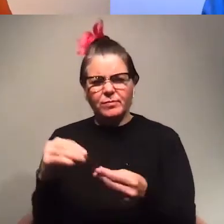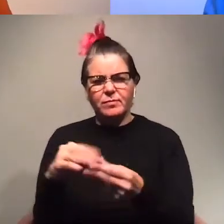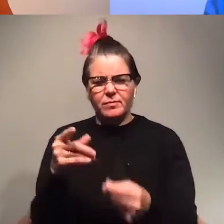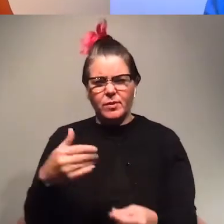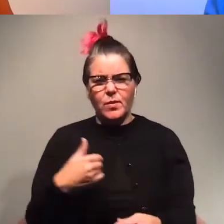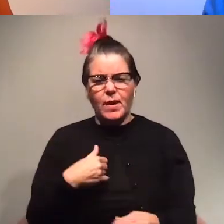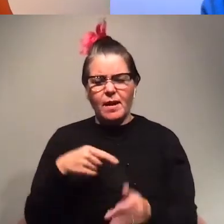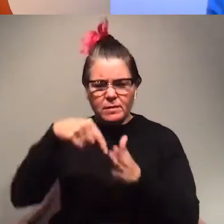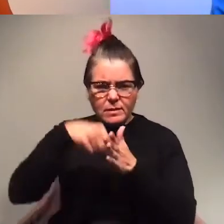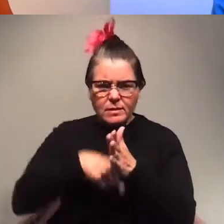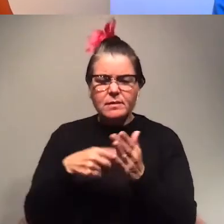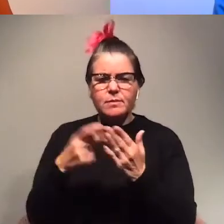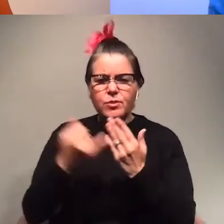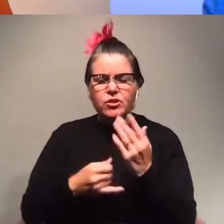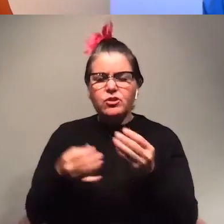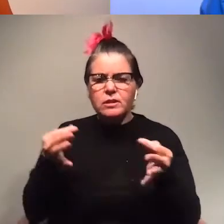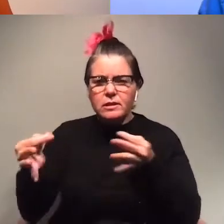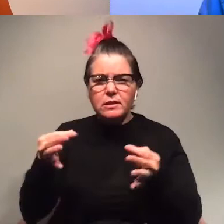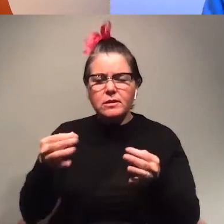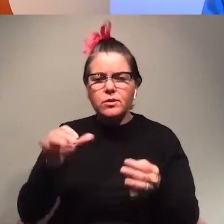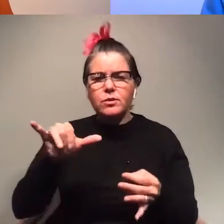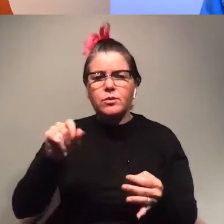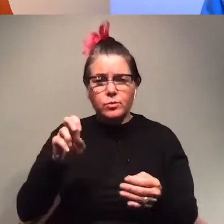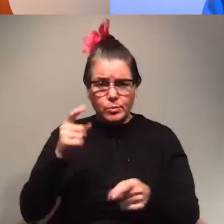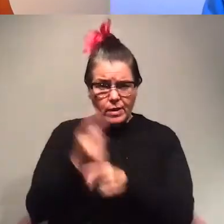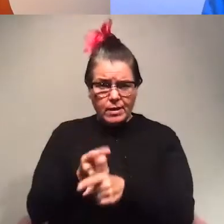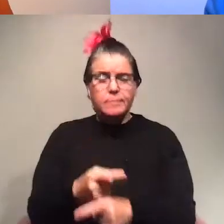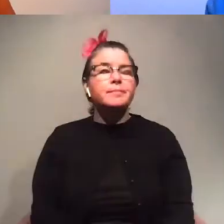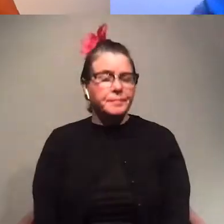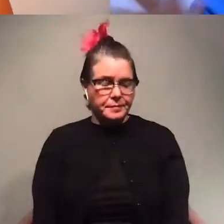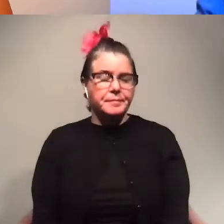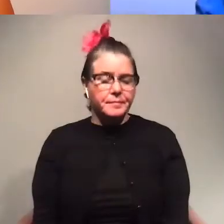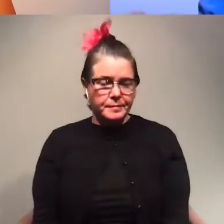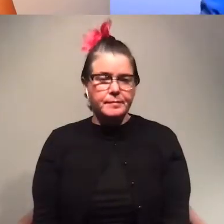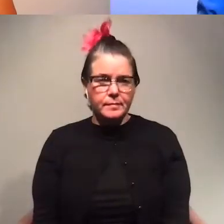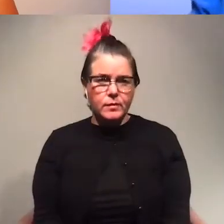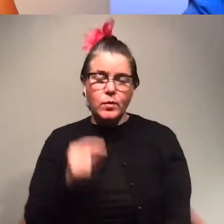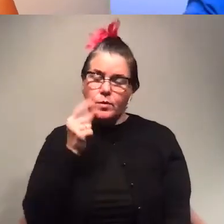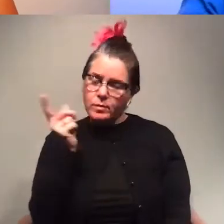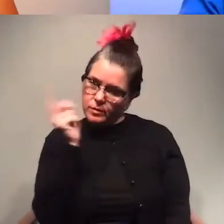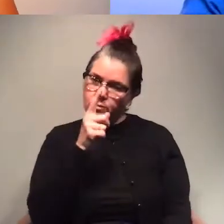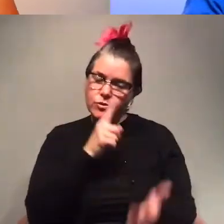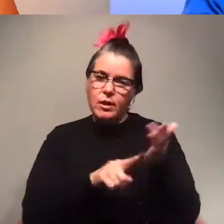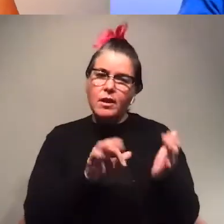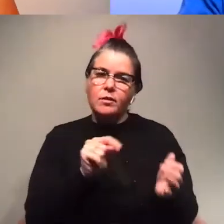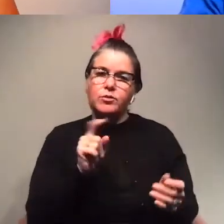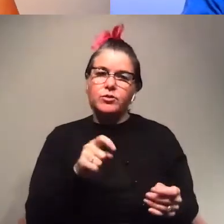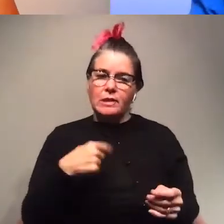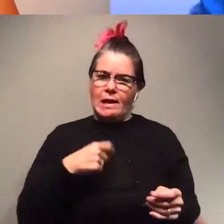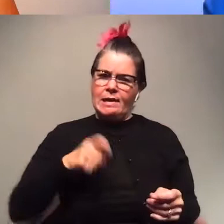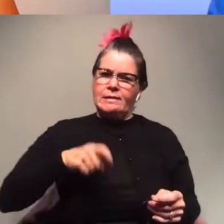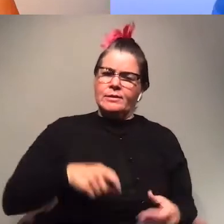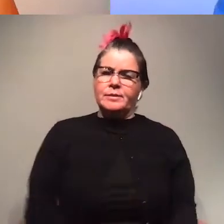in-depth project descriptions in your YouTube channel, right? Yes, Awesome. yes. Well, cool. Everyone should go check those out. I feel like I need to